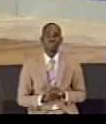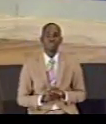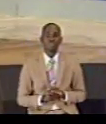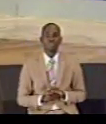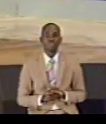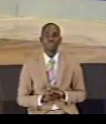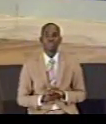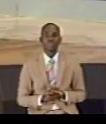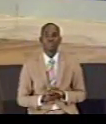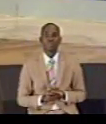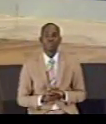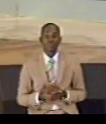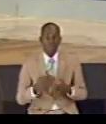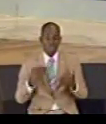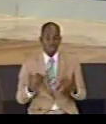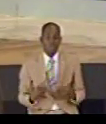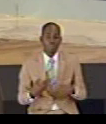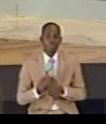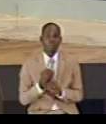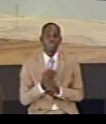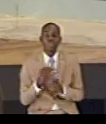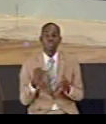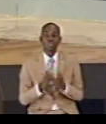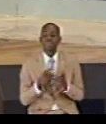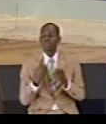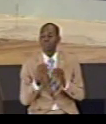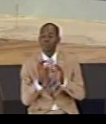Now you're making the priority of your life,